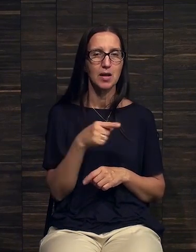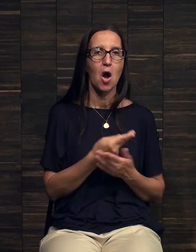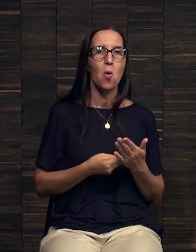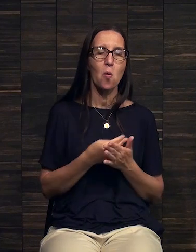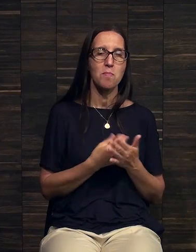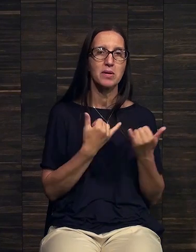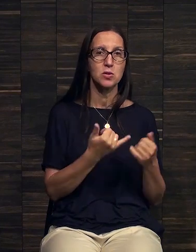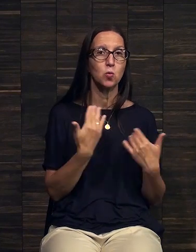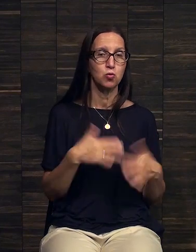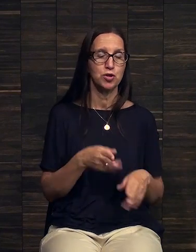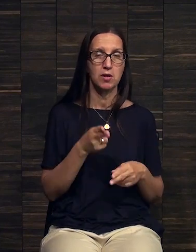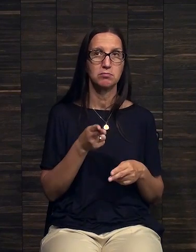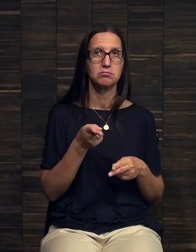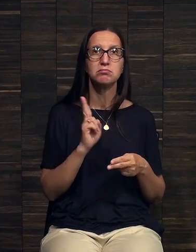America,